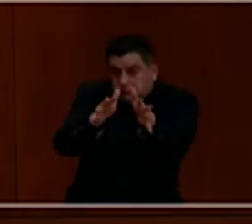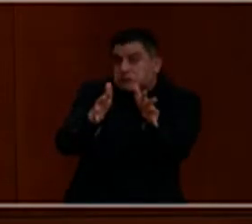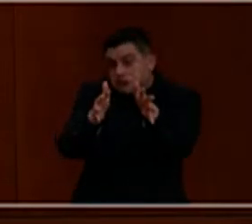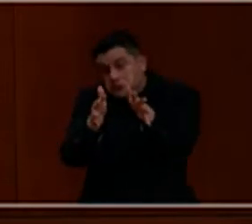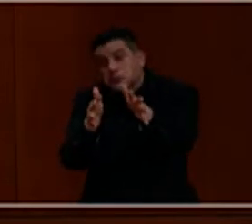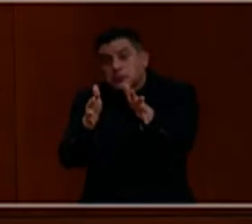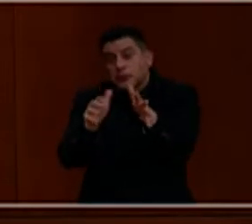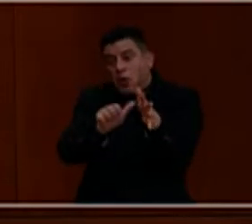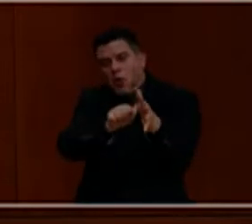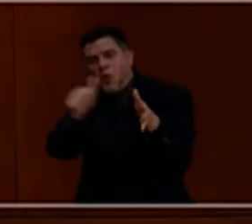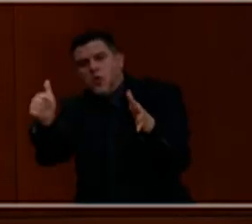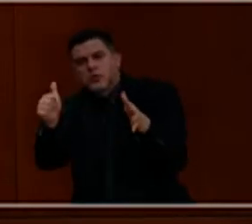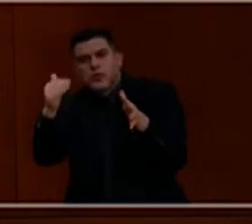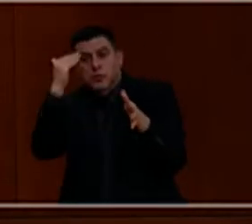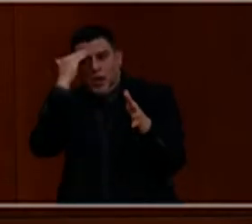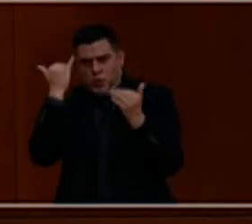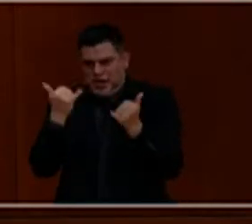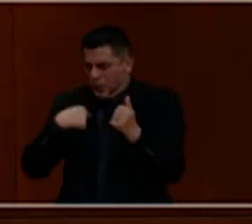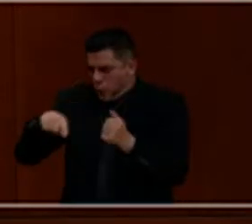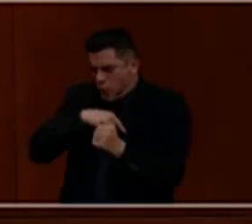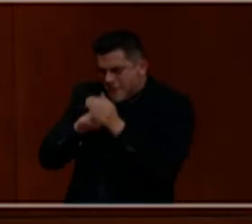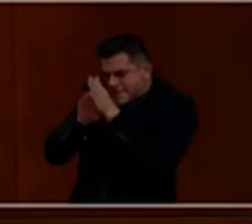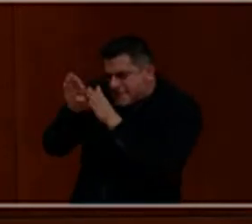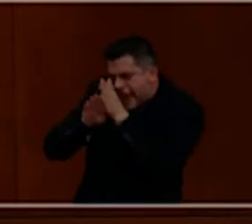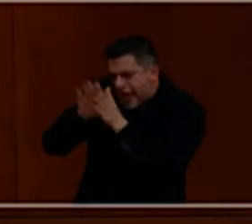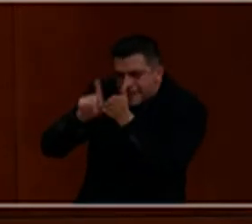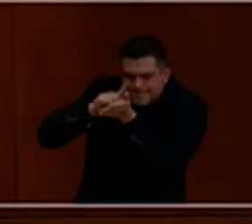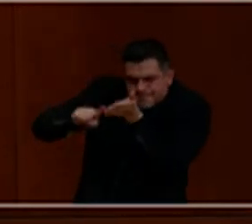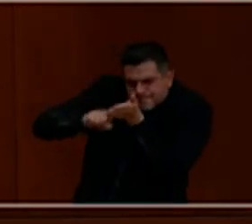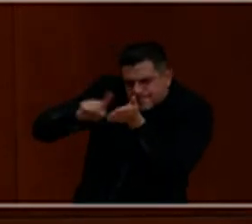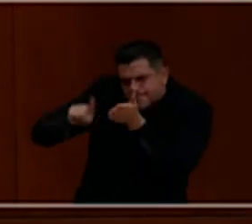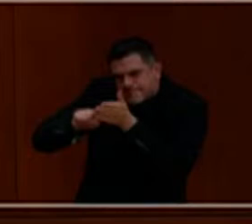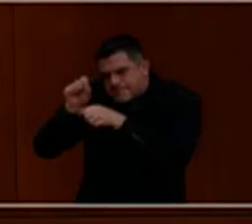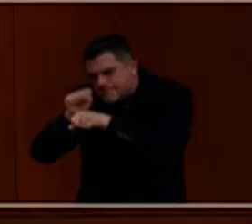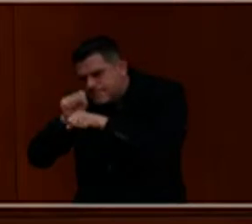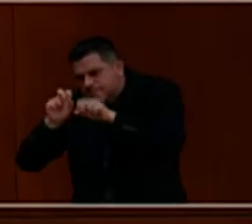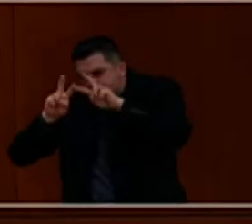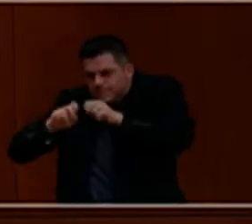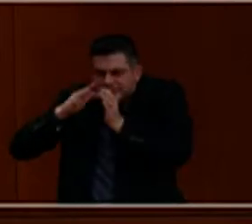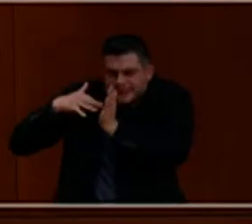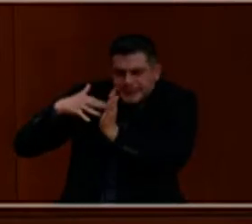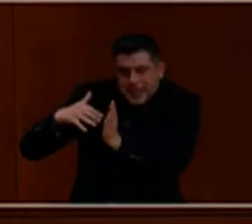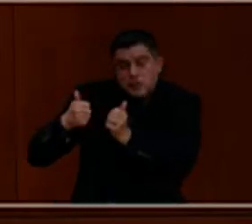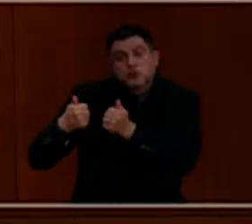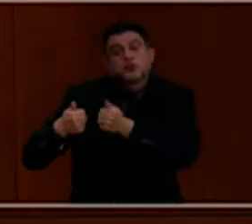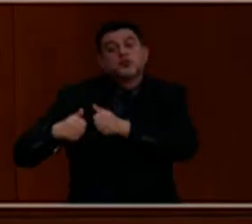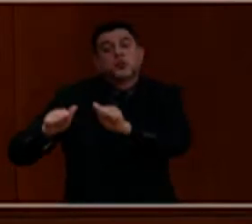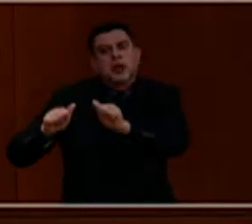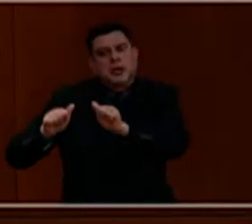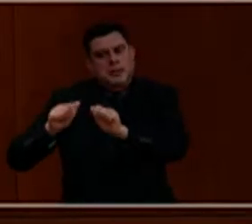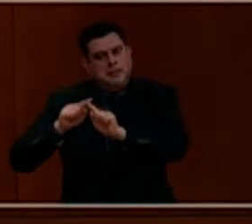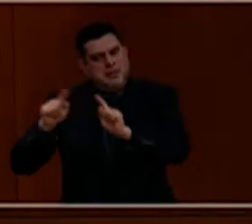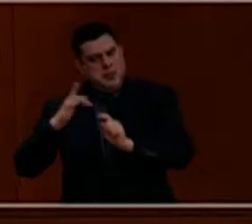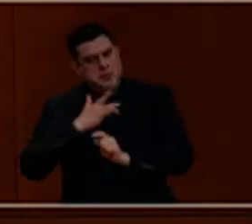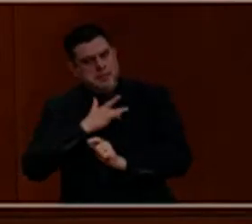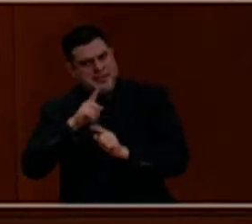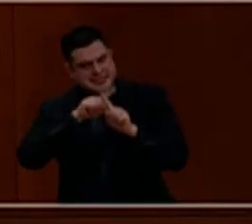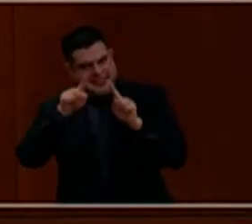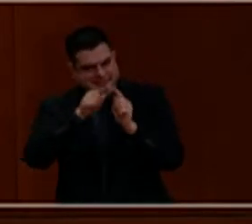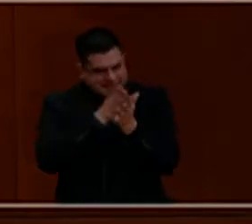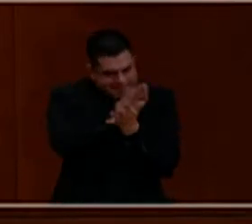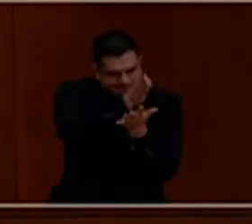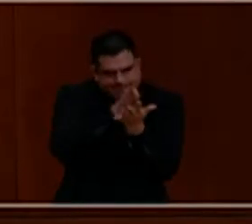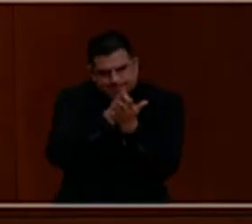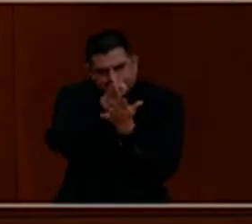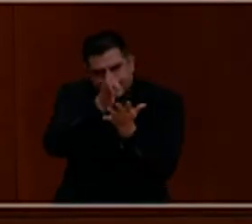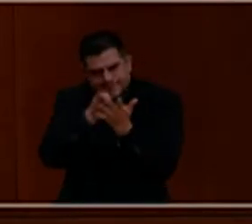in trials that we can do, and the convalescent plasma. So usually for somebody who's getting sick or not turning around